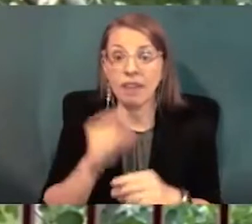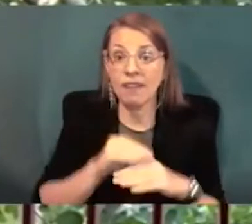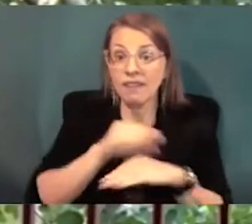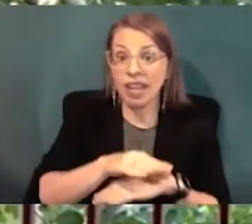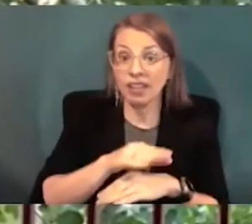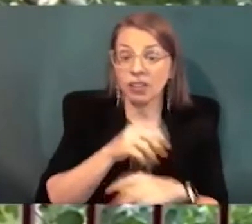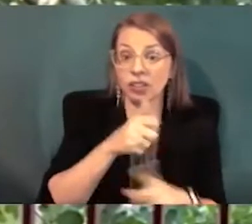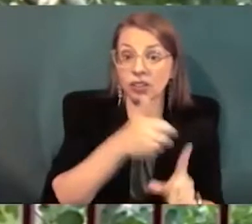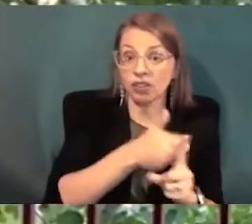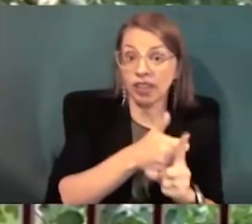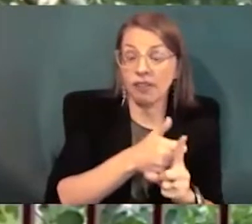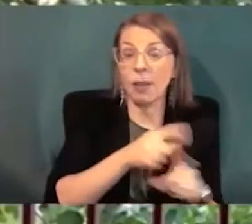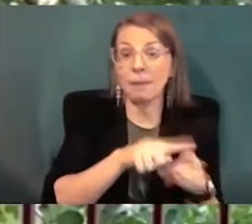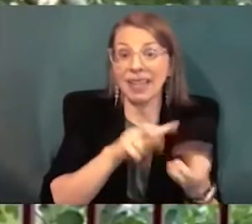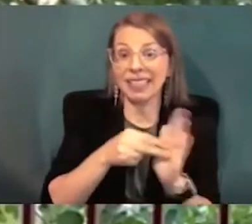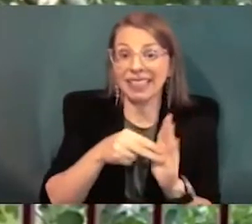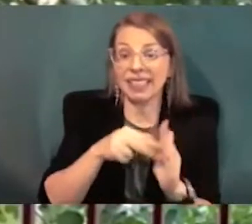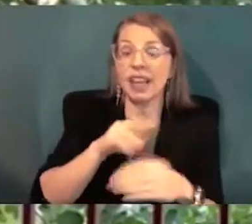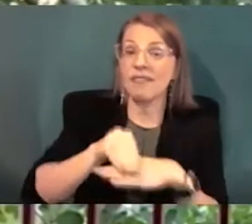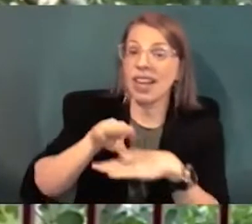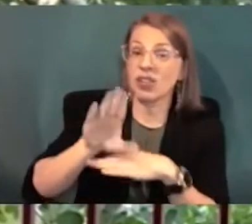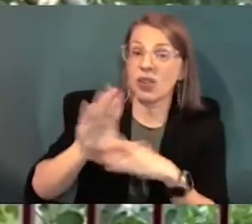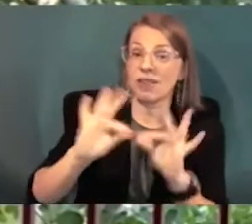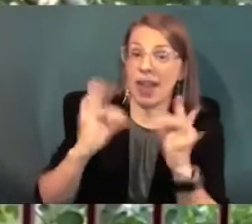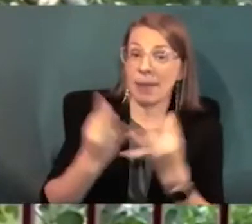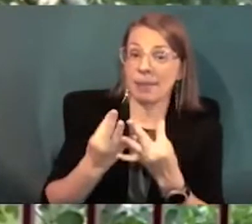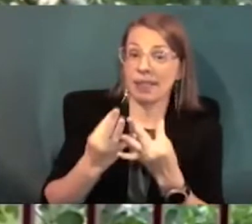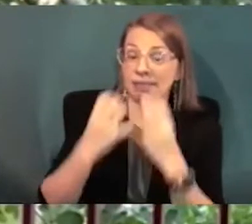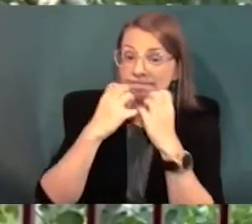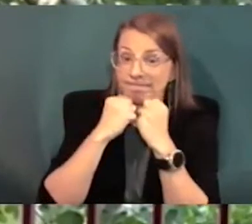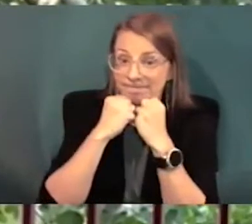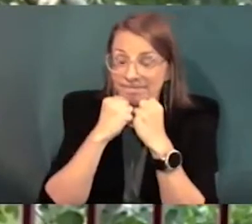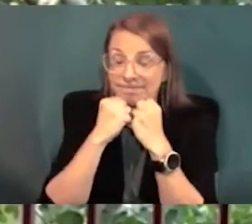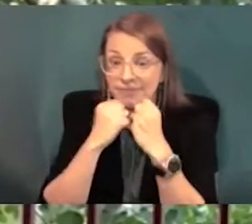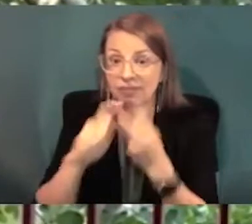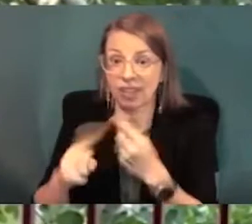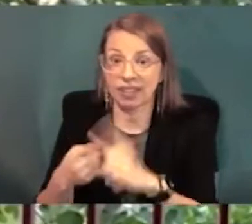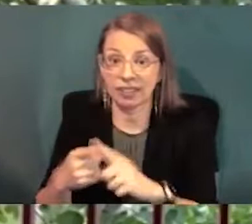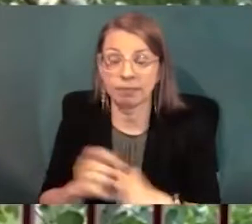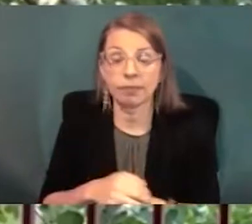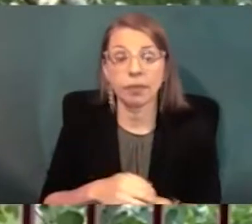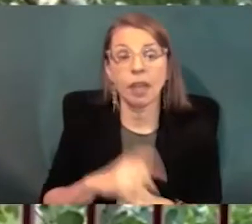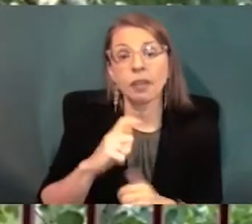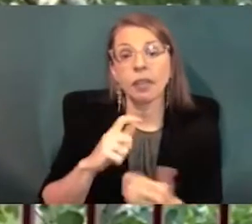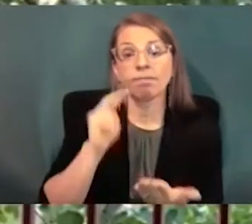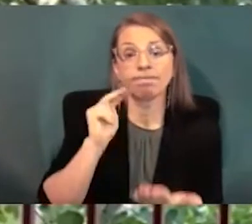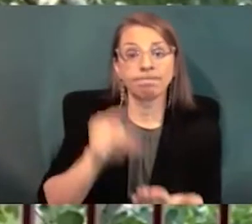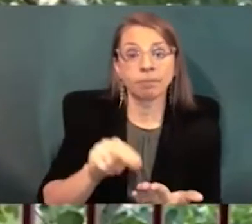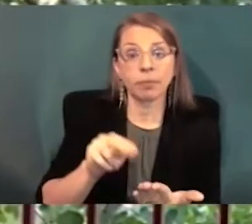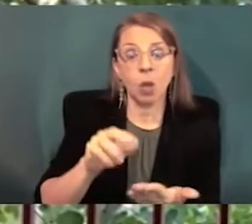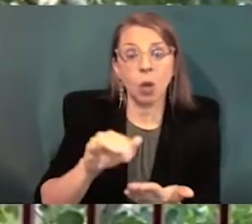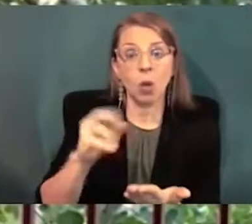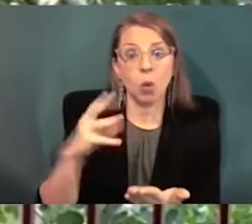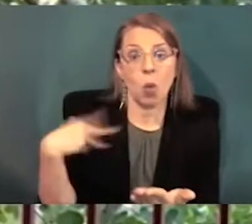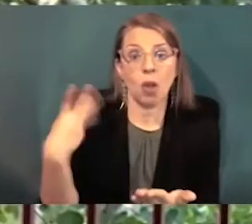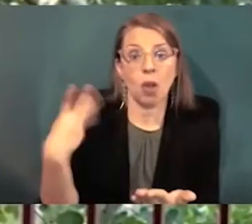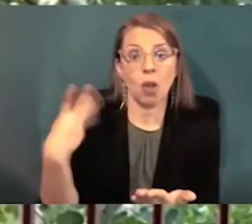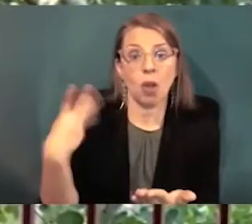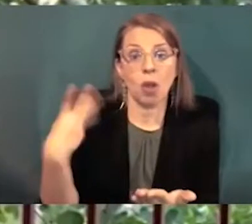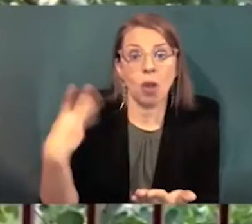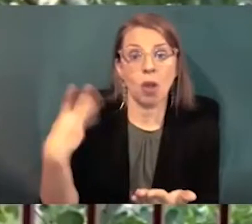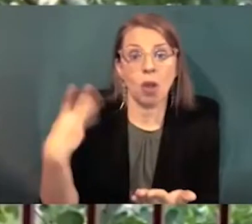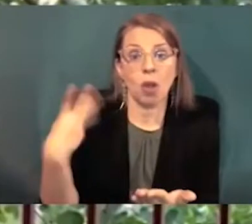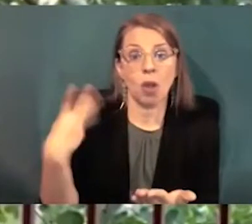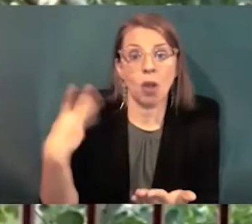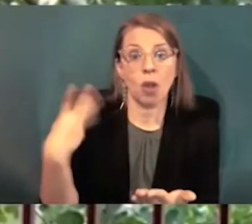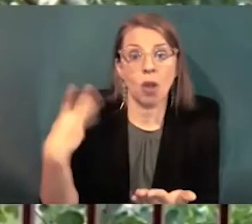affecting your family, your loved ones. We just want to get you back to feeling good. I saw a report today in the Washington Post where they think up to 2 million people in